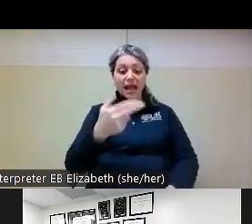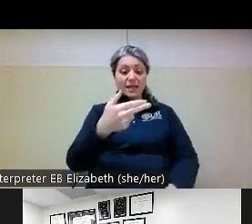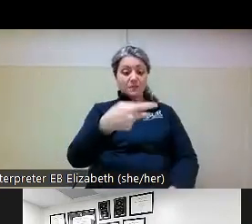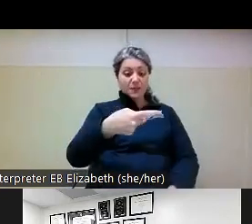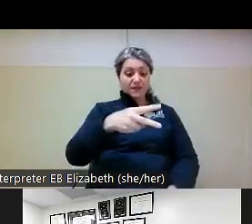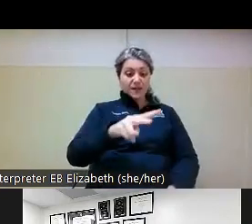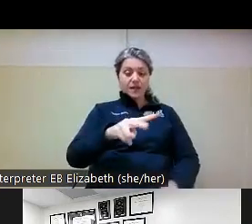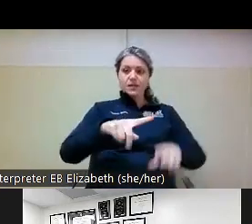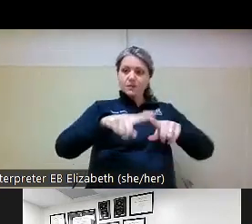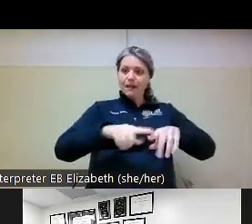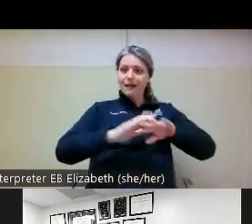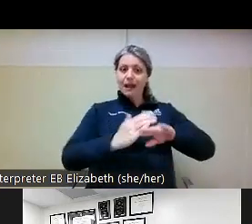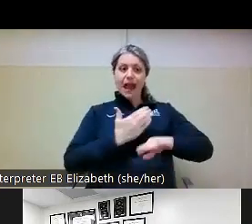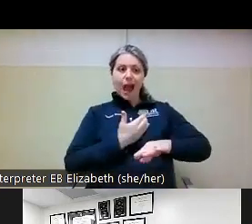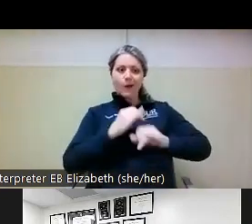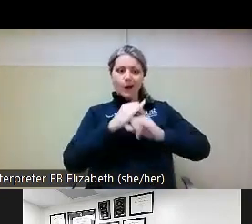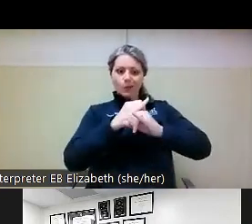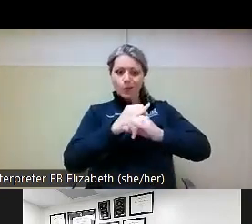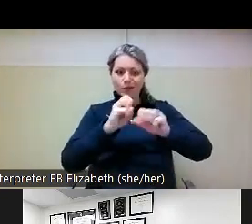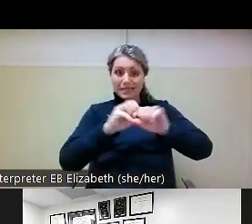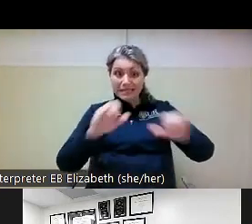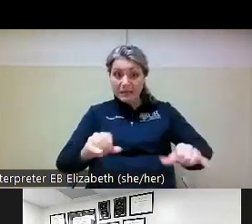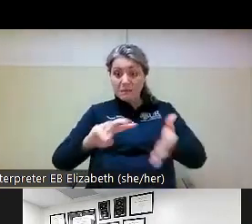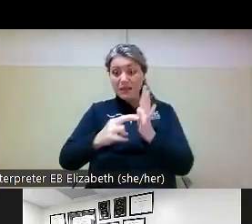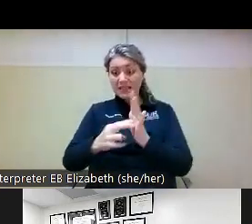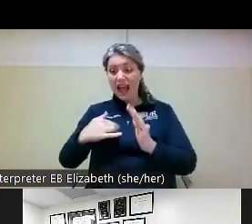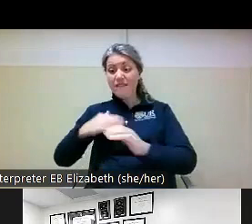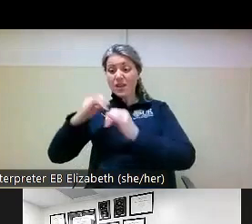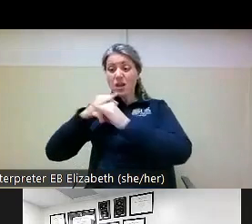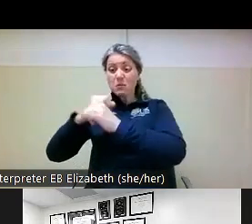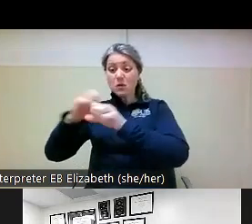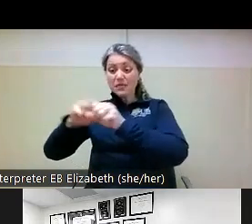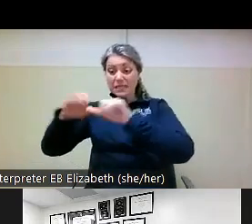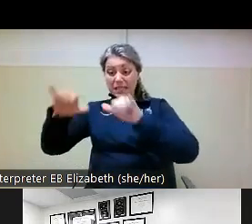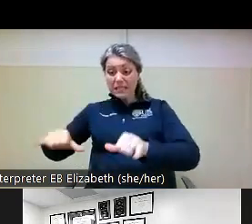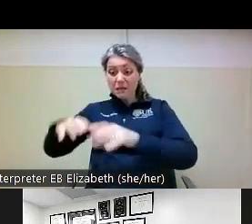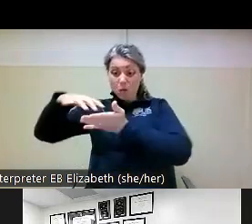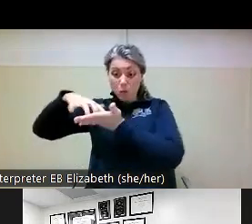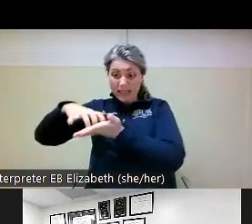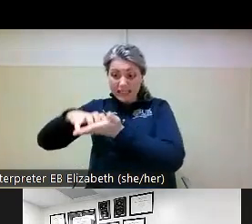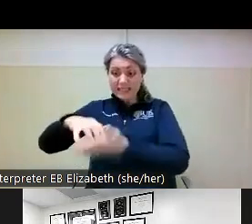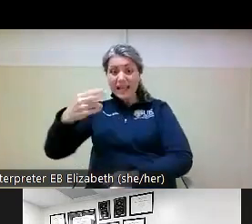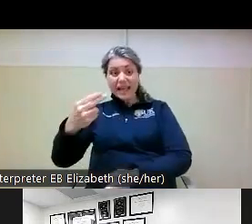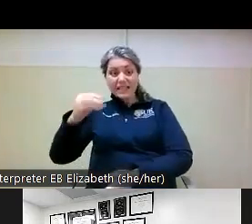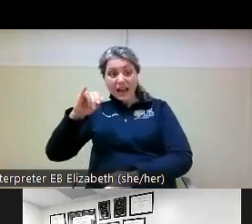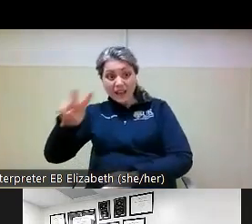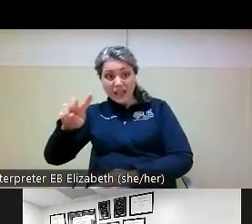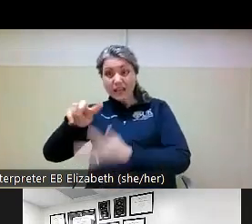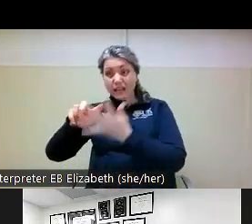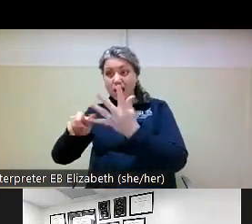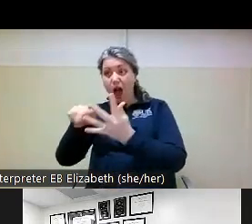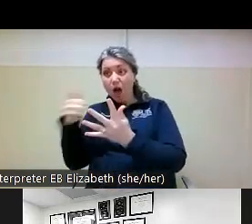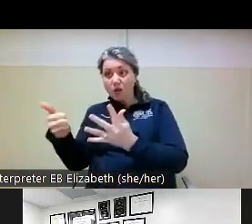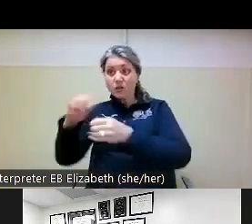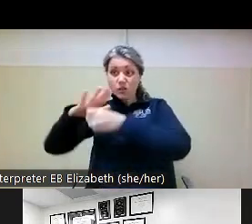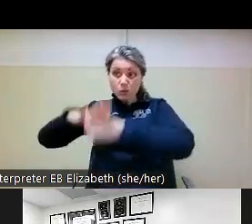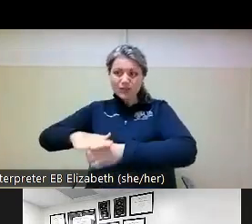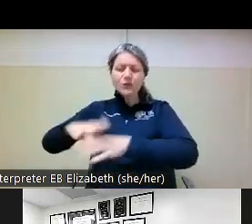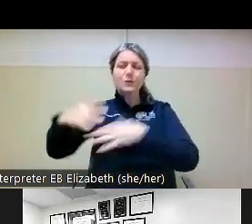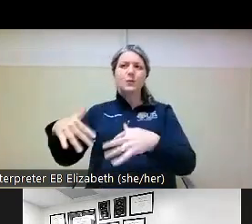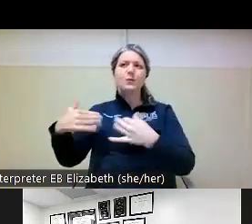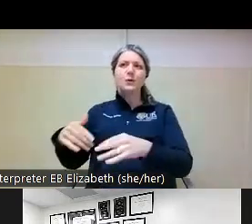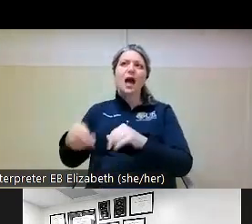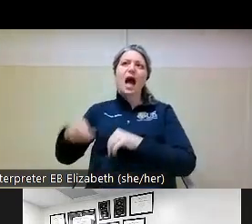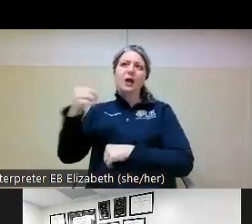immune system, HIV and other immunosuppression are very high risk factors for having persistent anal HPV infection.